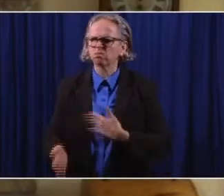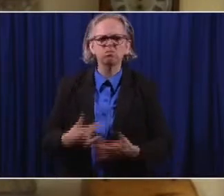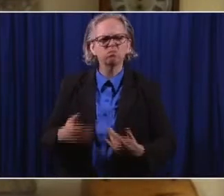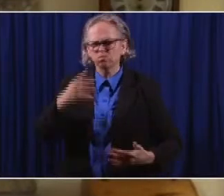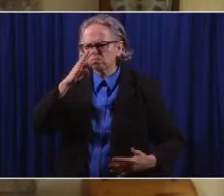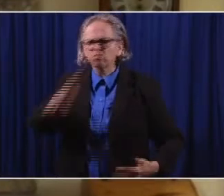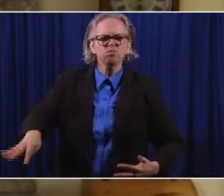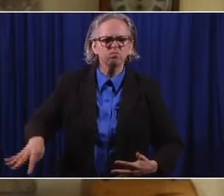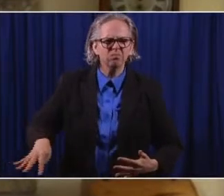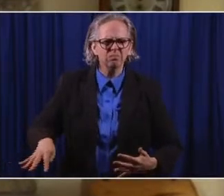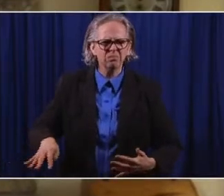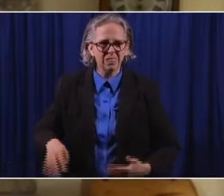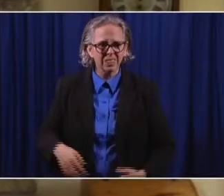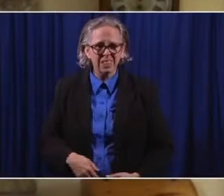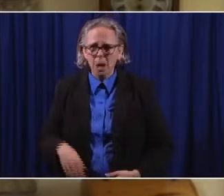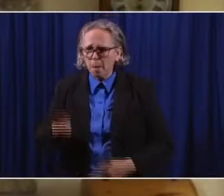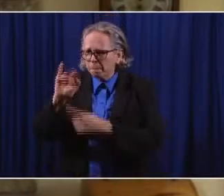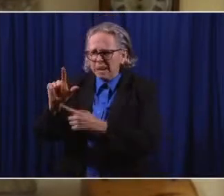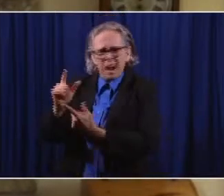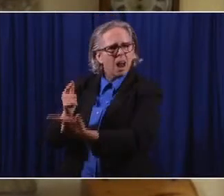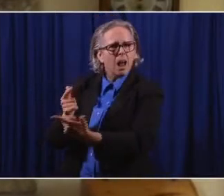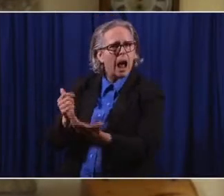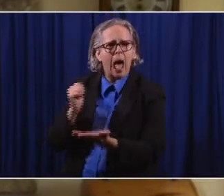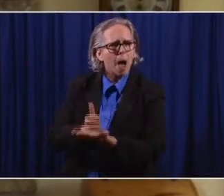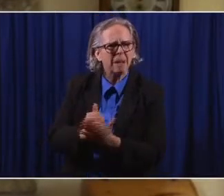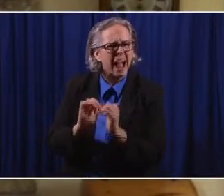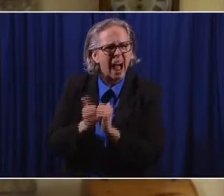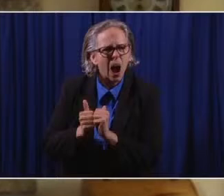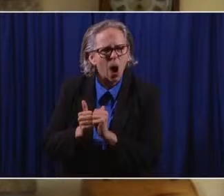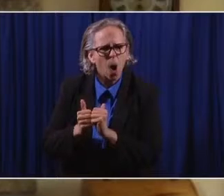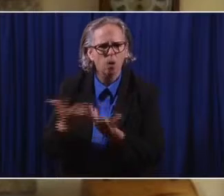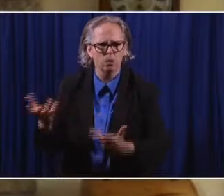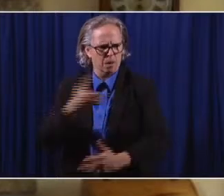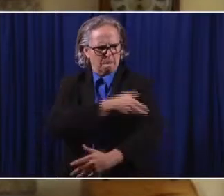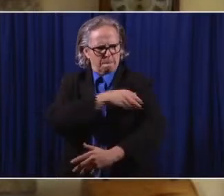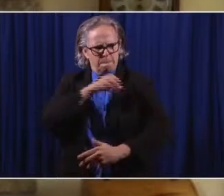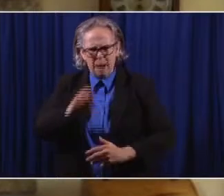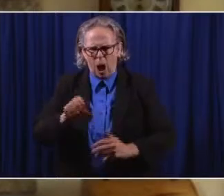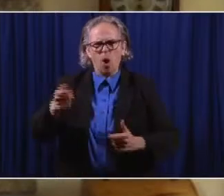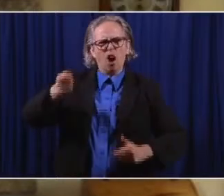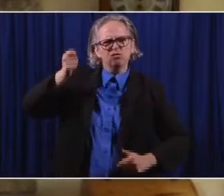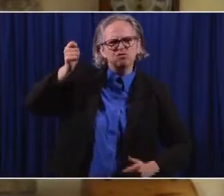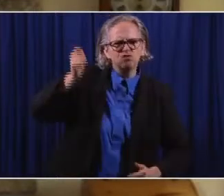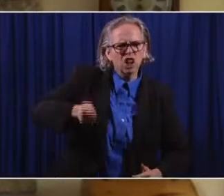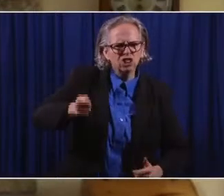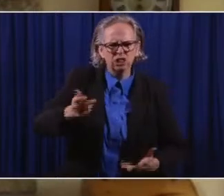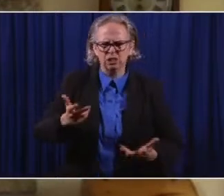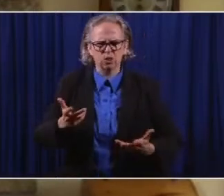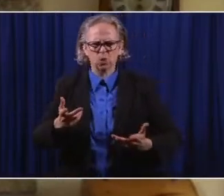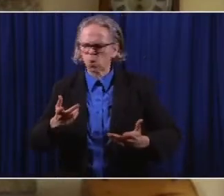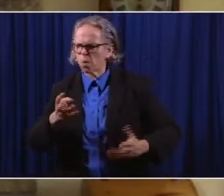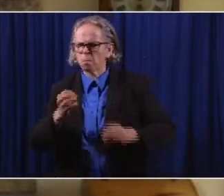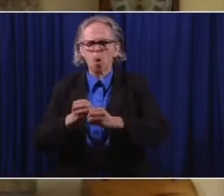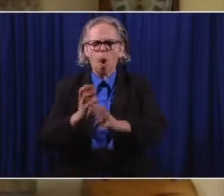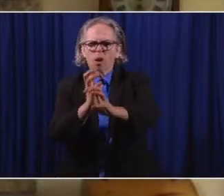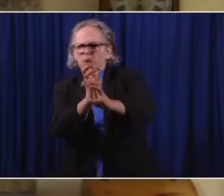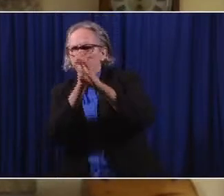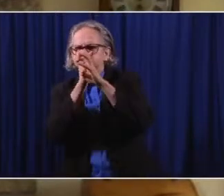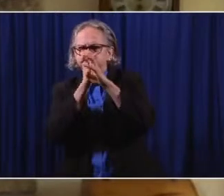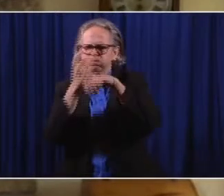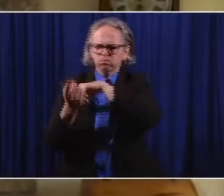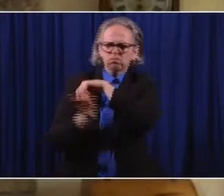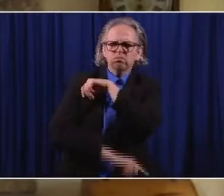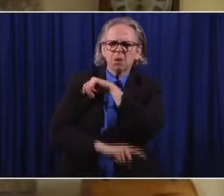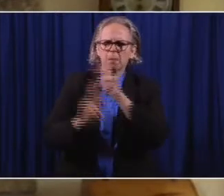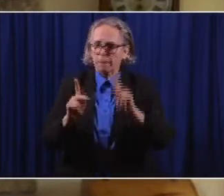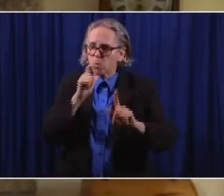pass will toughen penalties for this group of people who are breaking the law by having a weapon, the people who are most likely